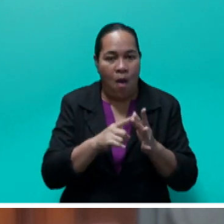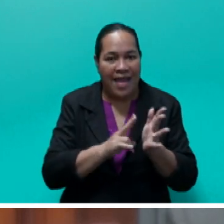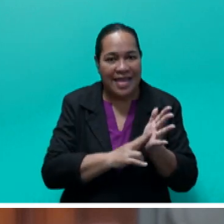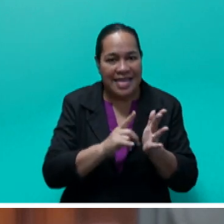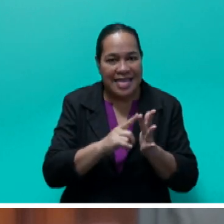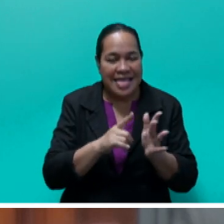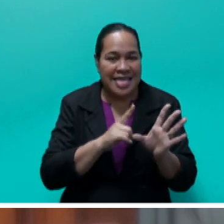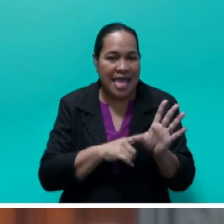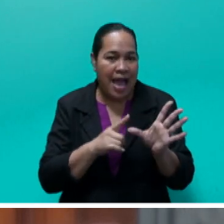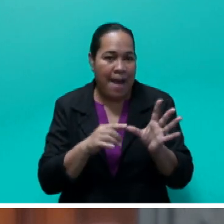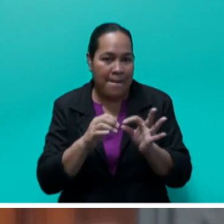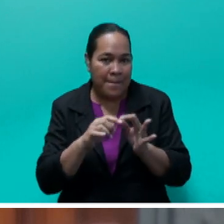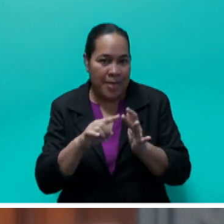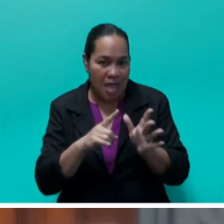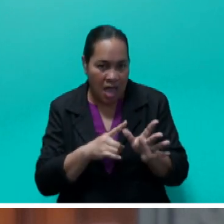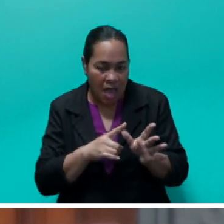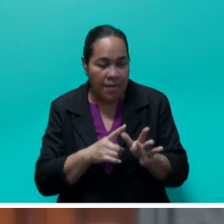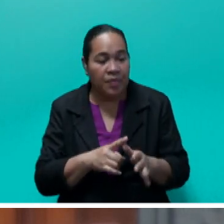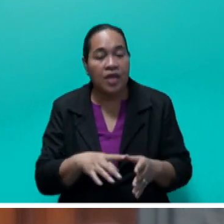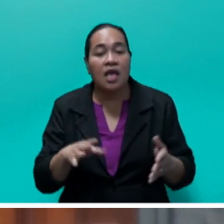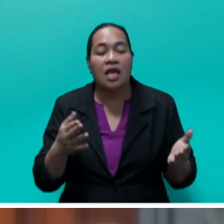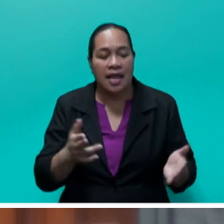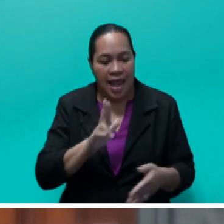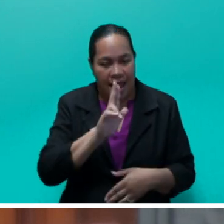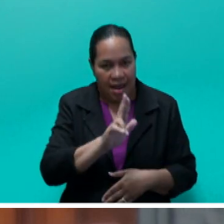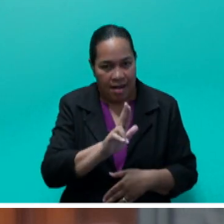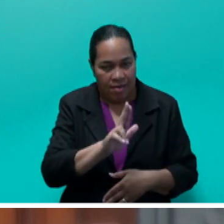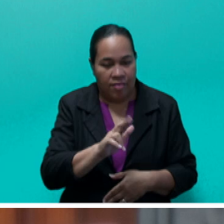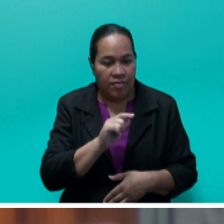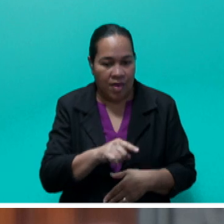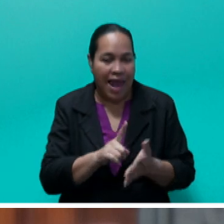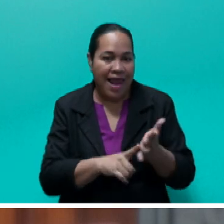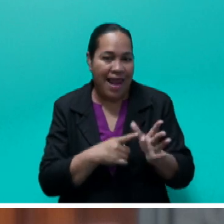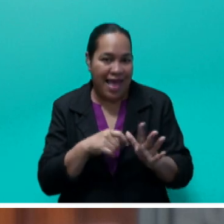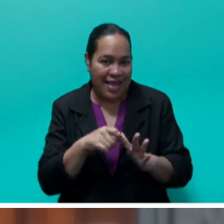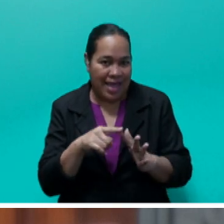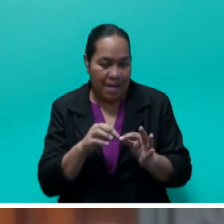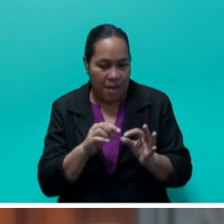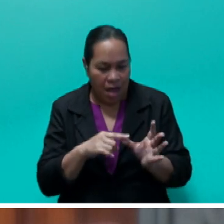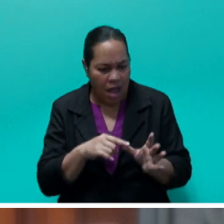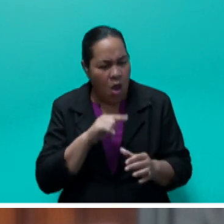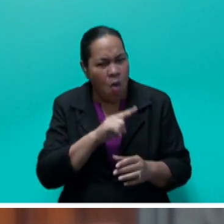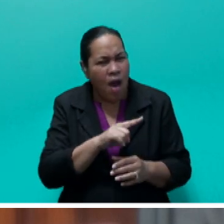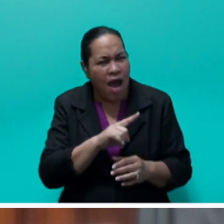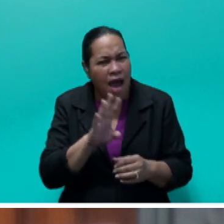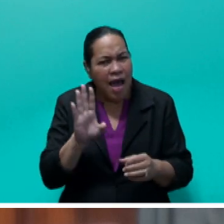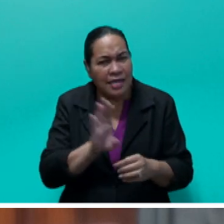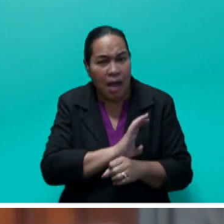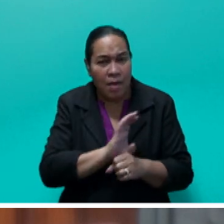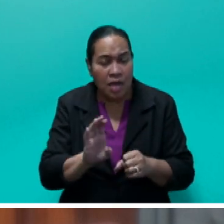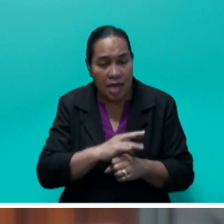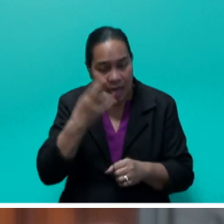Lakemba, in consultation with the Fiji Roads Authority, Forest Powerhouse, a company that will